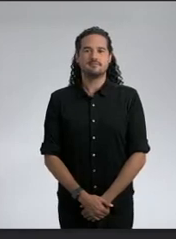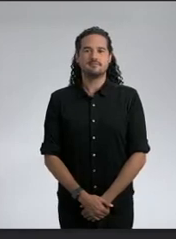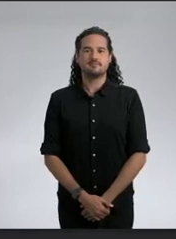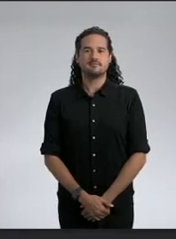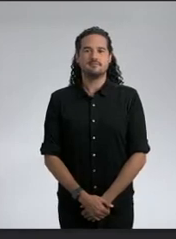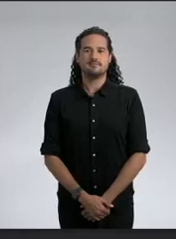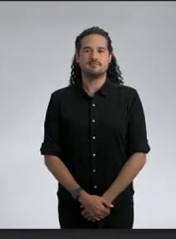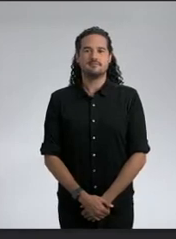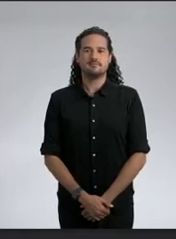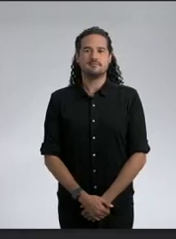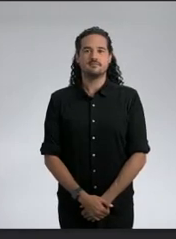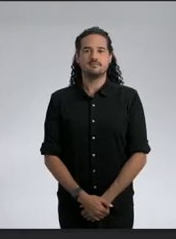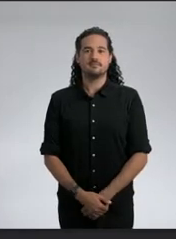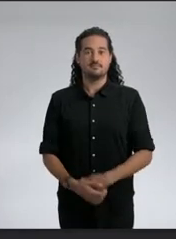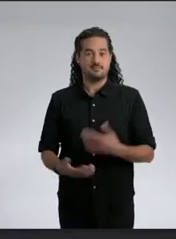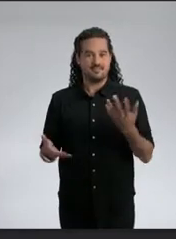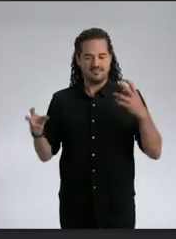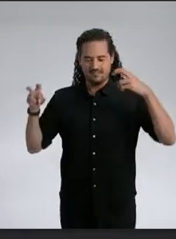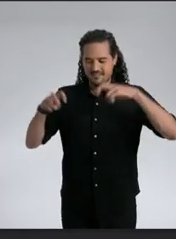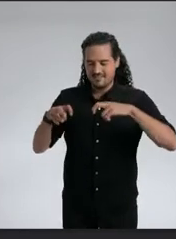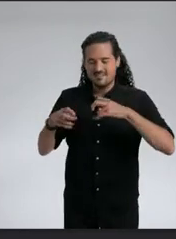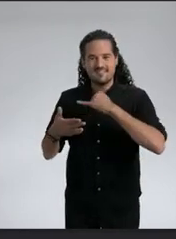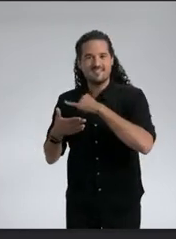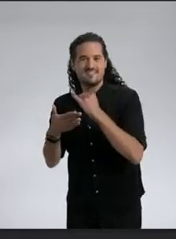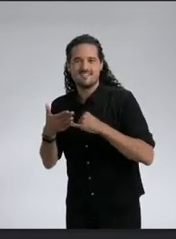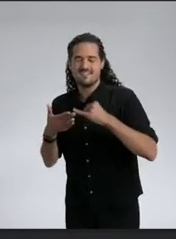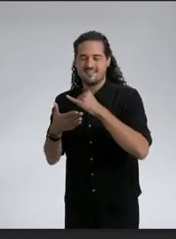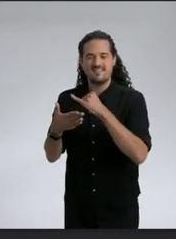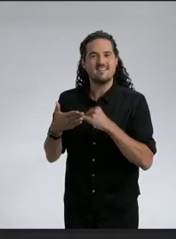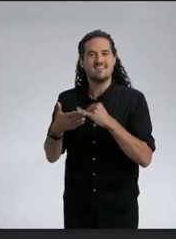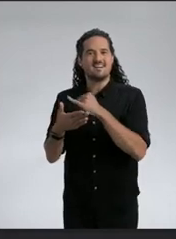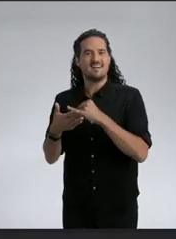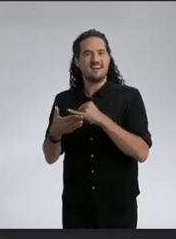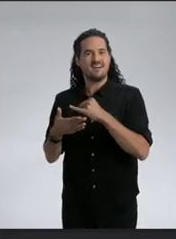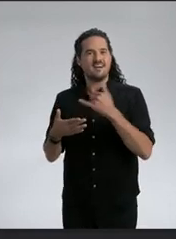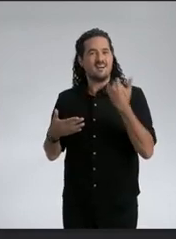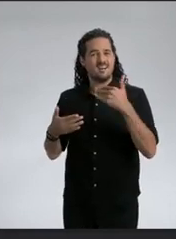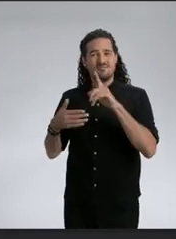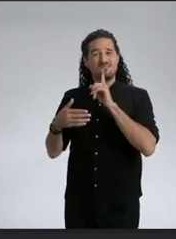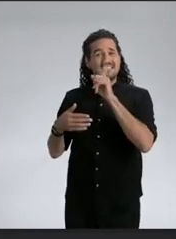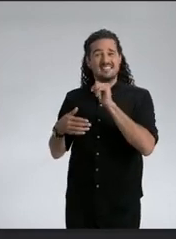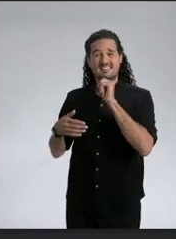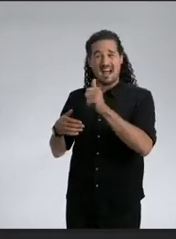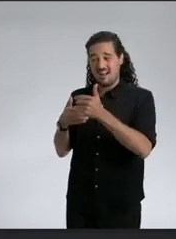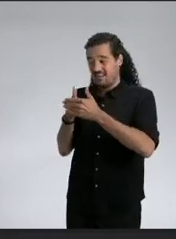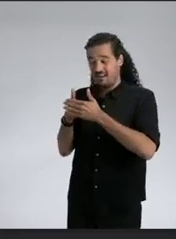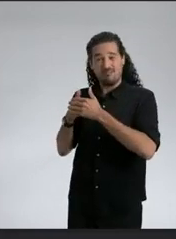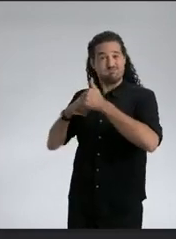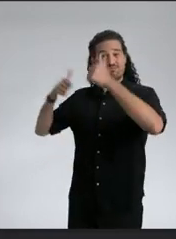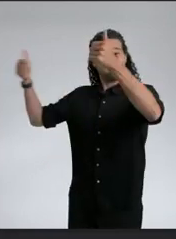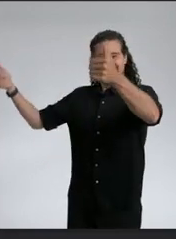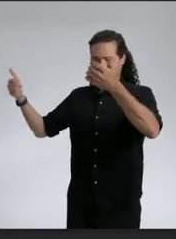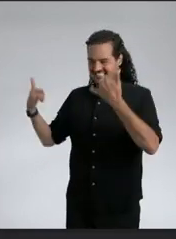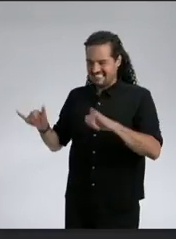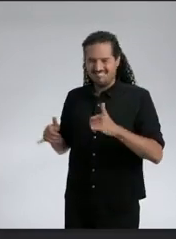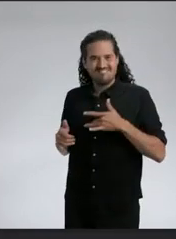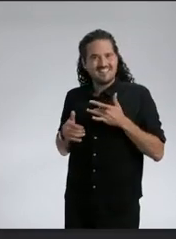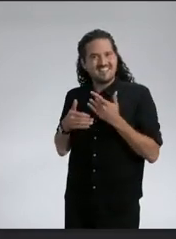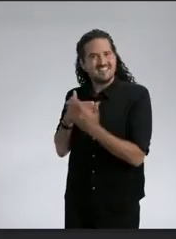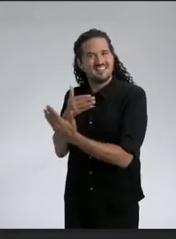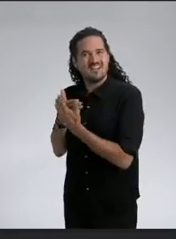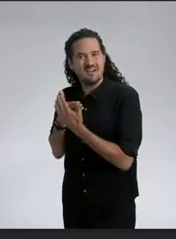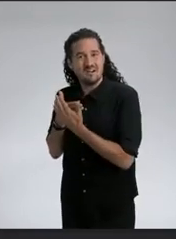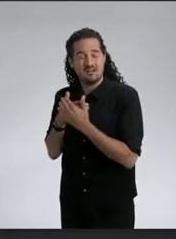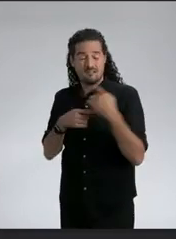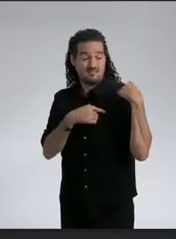So we can gather around a shared canvas no matter how far apart we are. And it's bringing us together like never before.